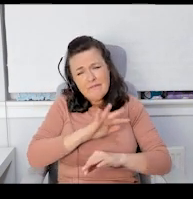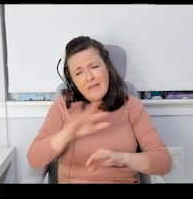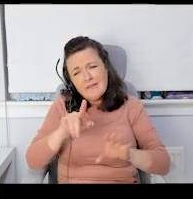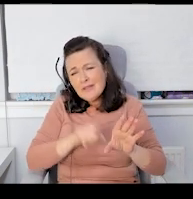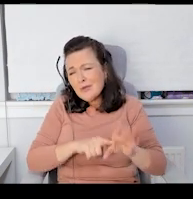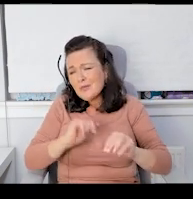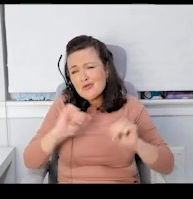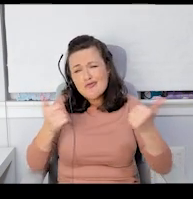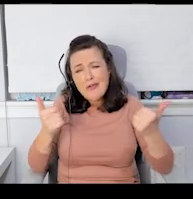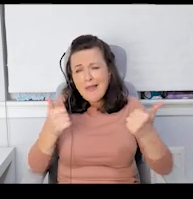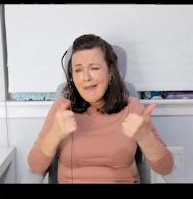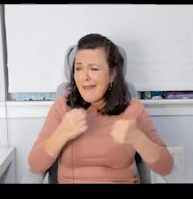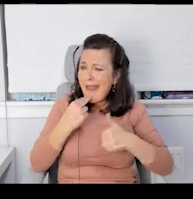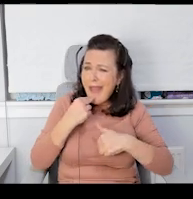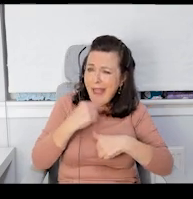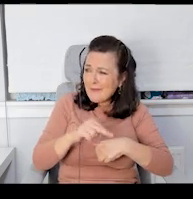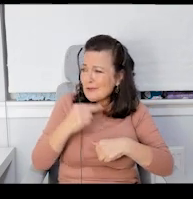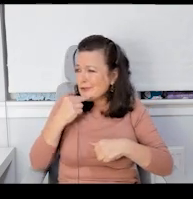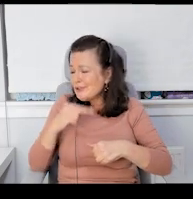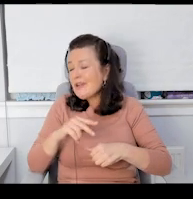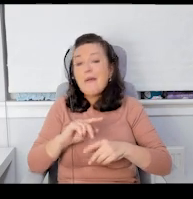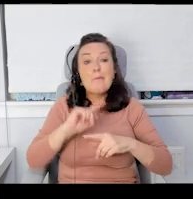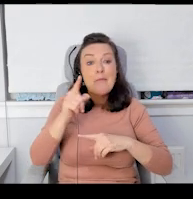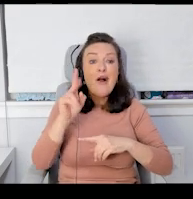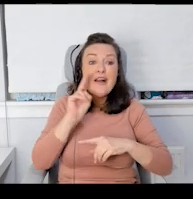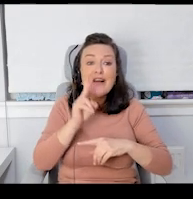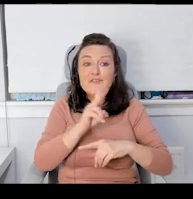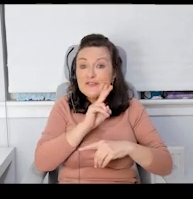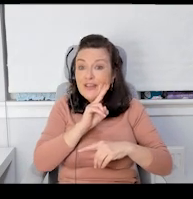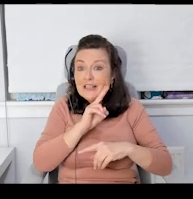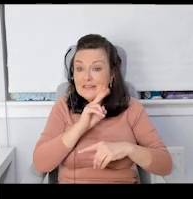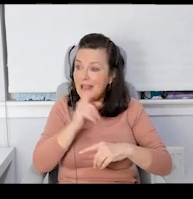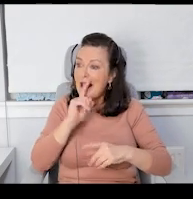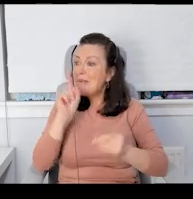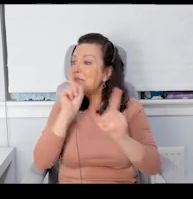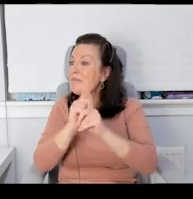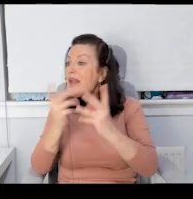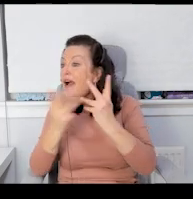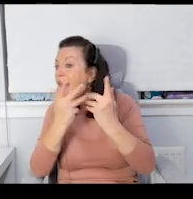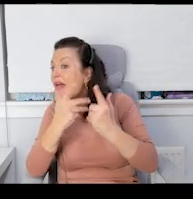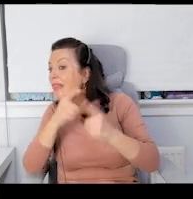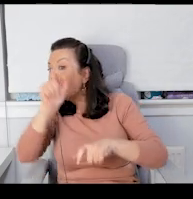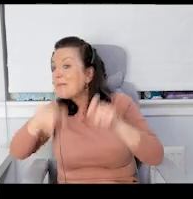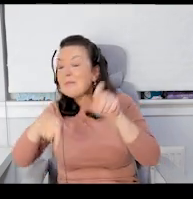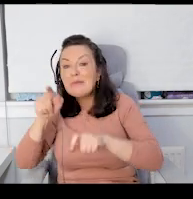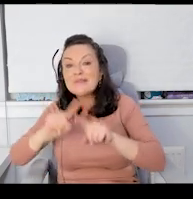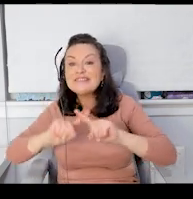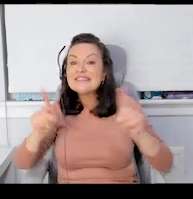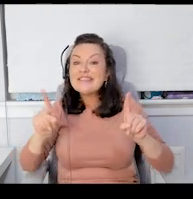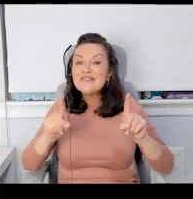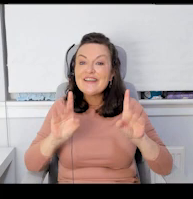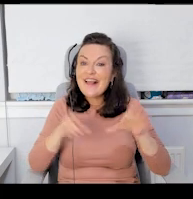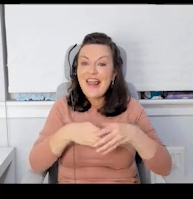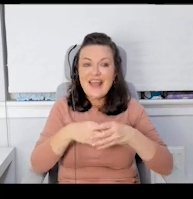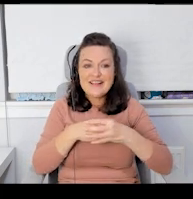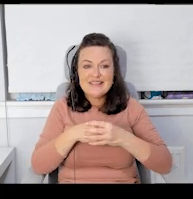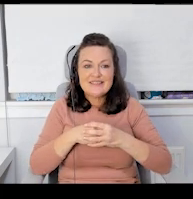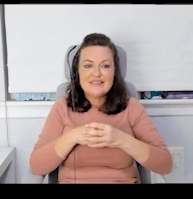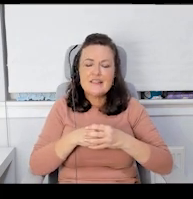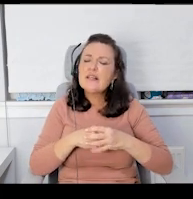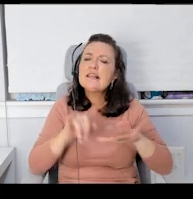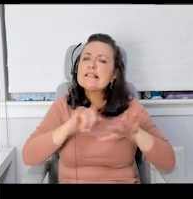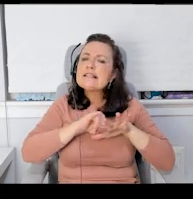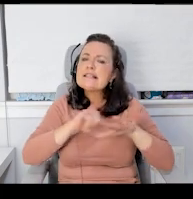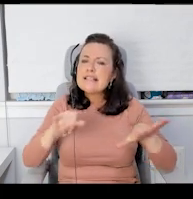afternoons, and then on Fridays actually I would join my other friends in like another computing science class. It was great. In my sixth year, there's obviously the workplace assessment. So